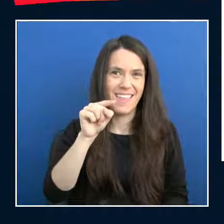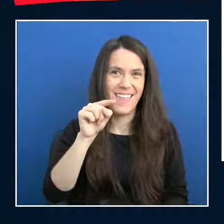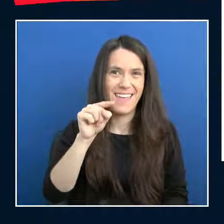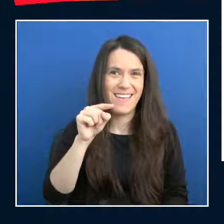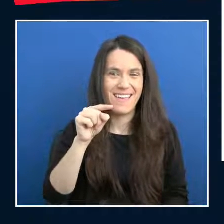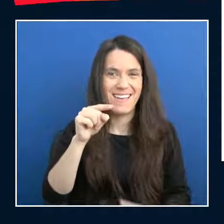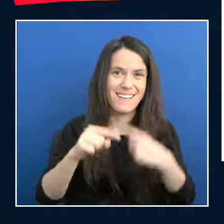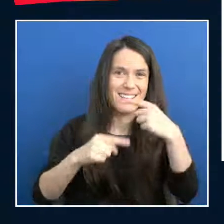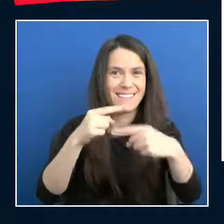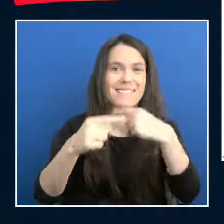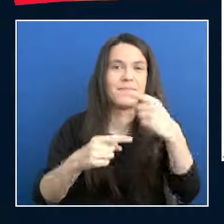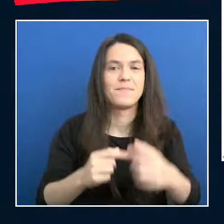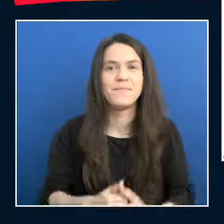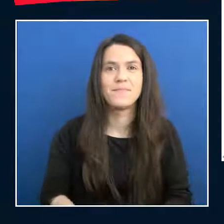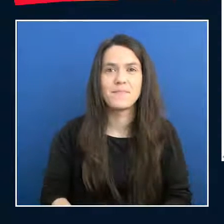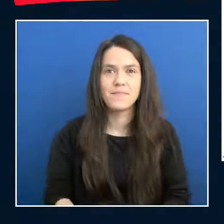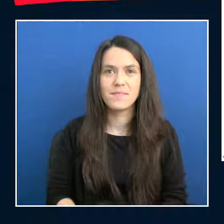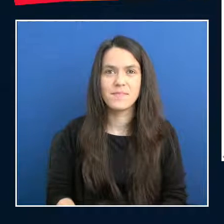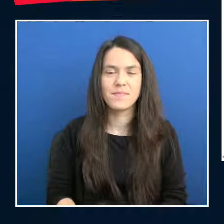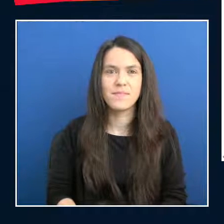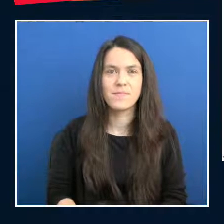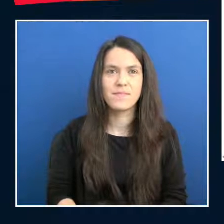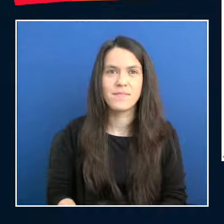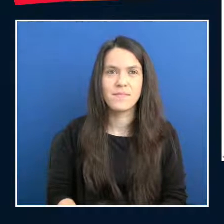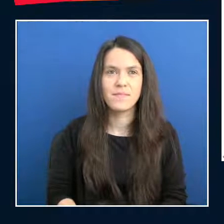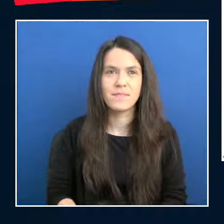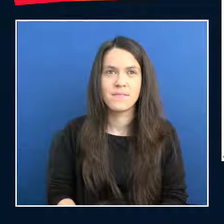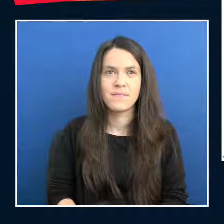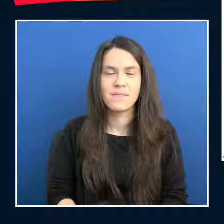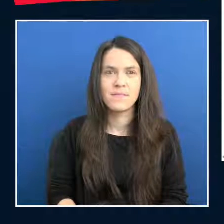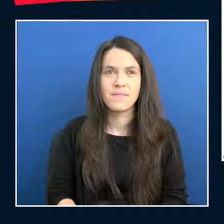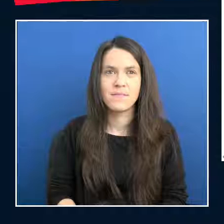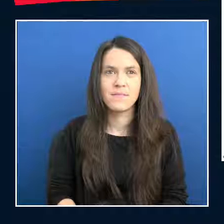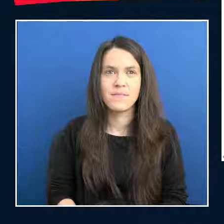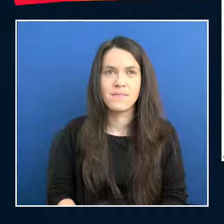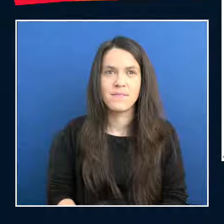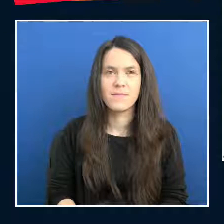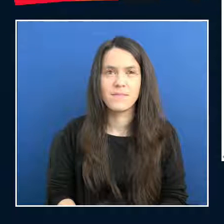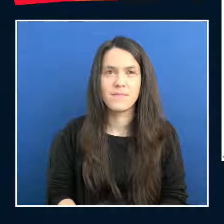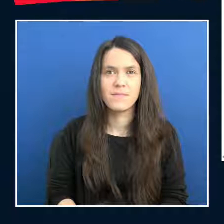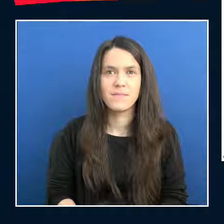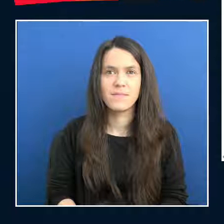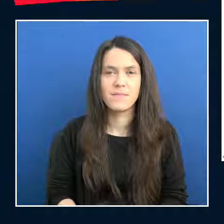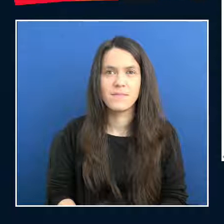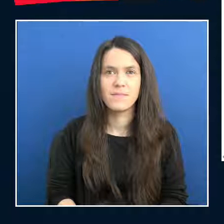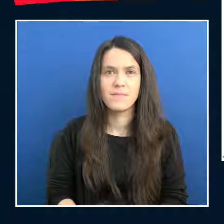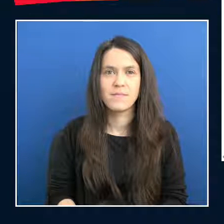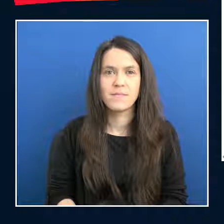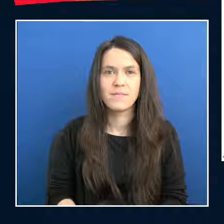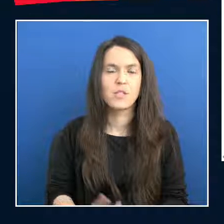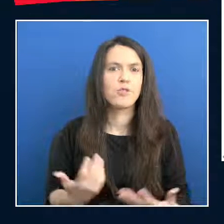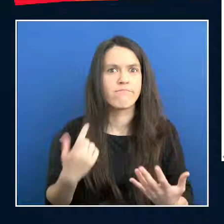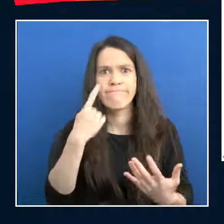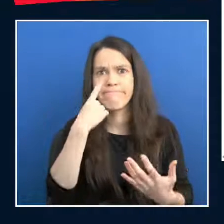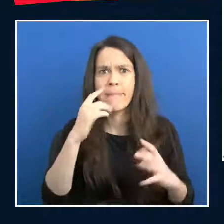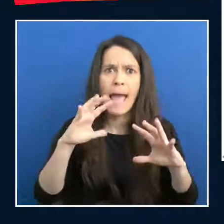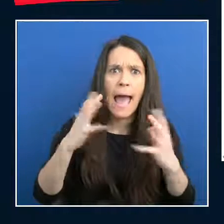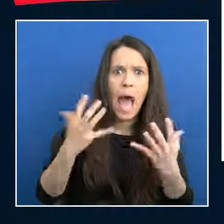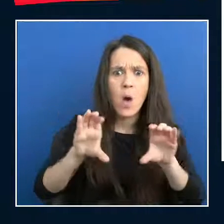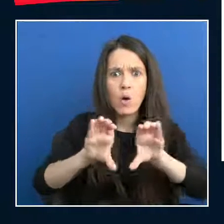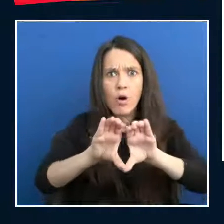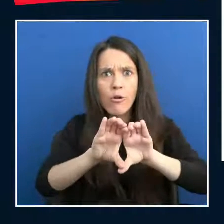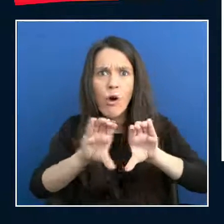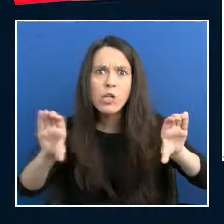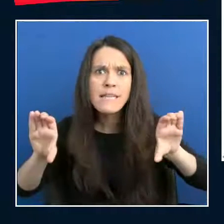win the race. There was a race of container wars, so whose container format would win. And actually Docker made